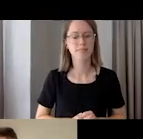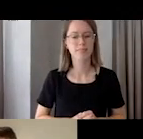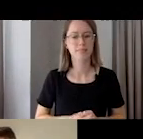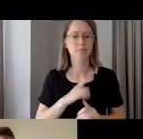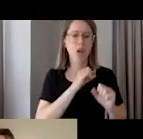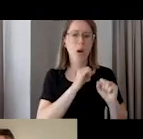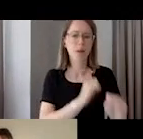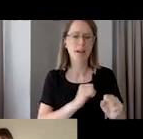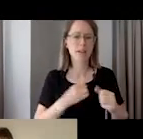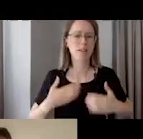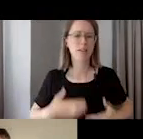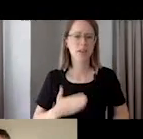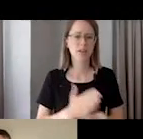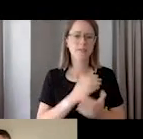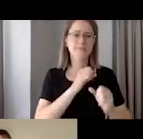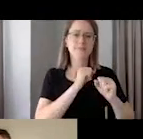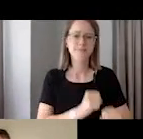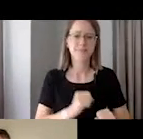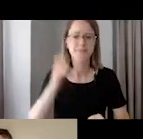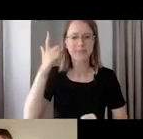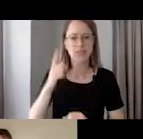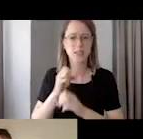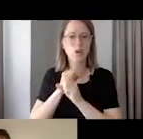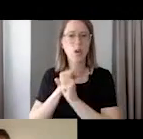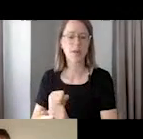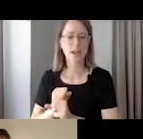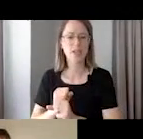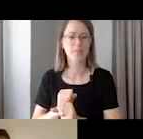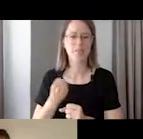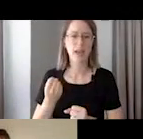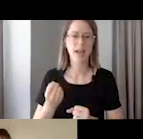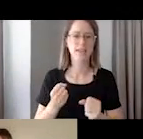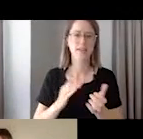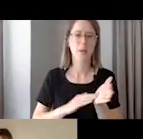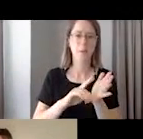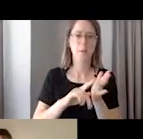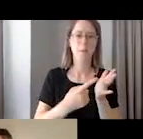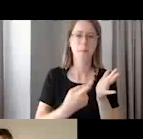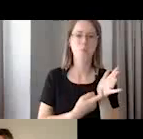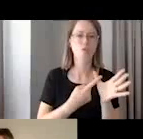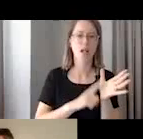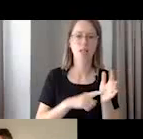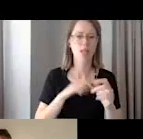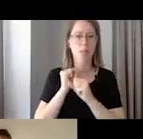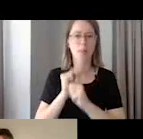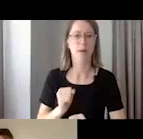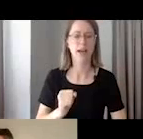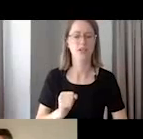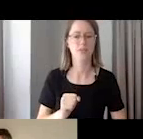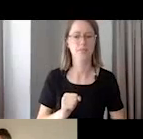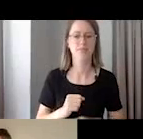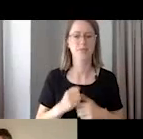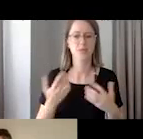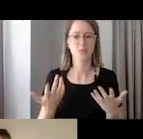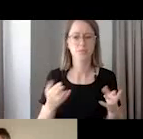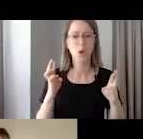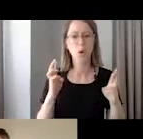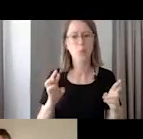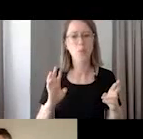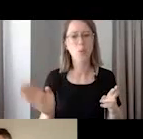obligation, human rights obligation, a legal obligation, and also a moral imperative. And I hope that for all the